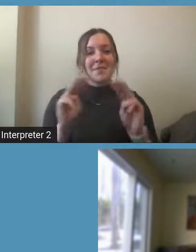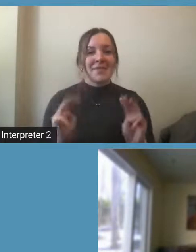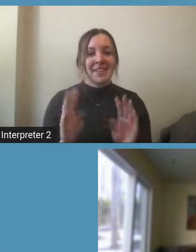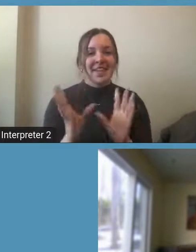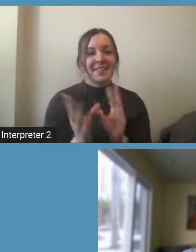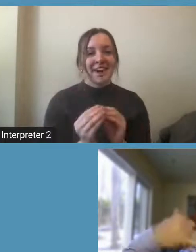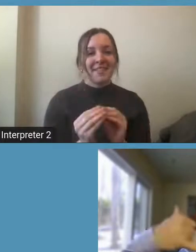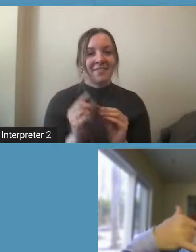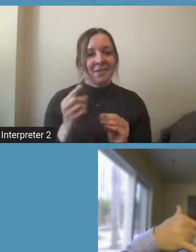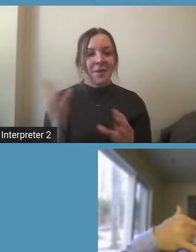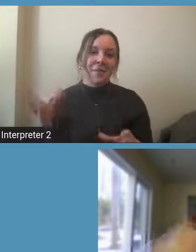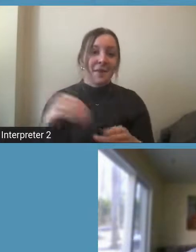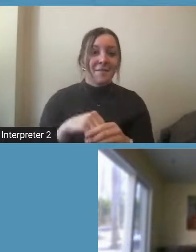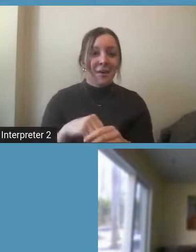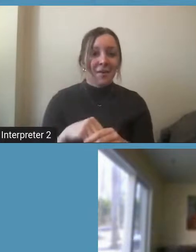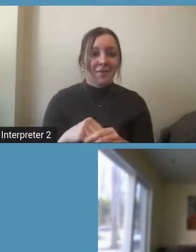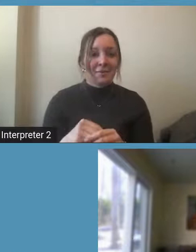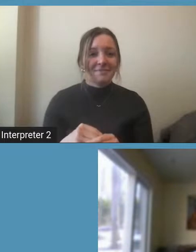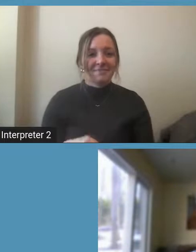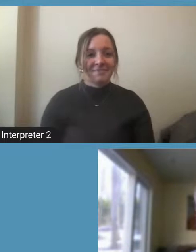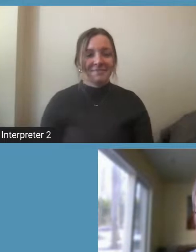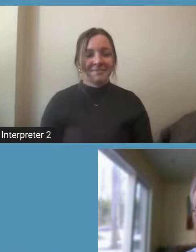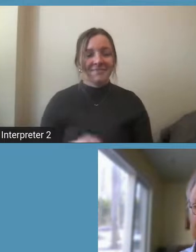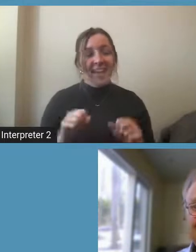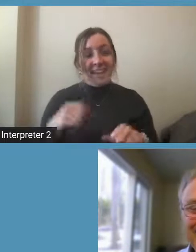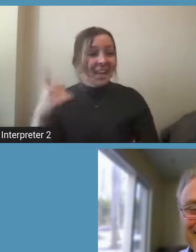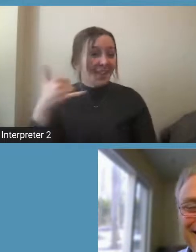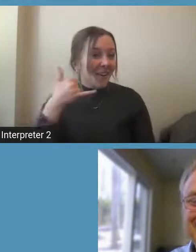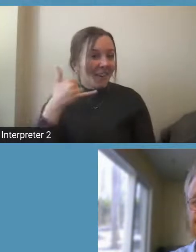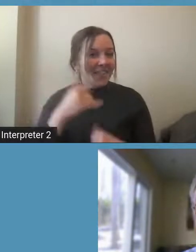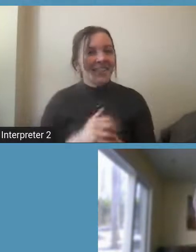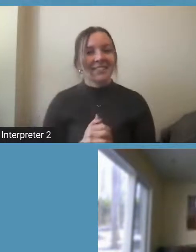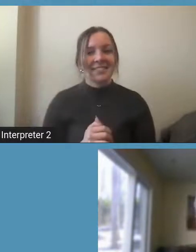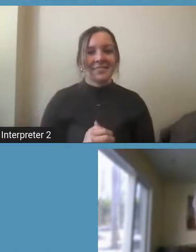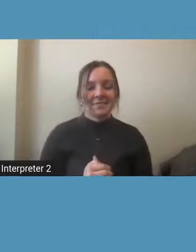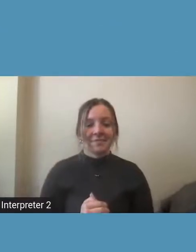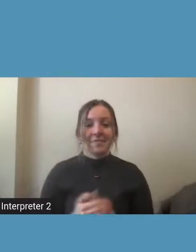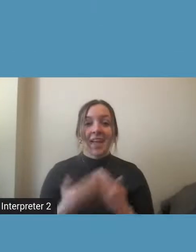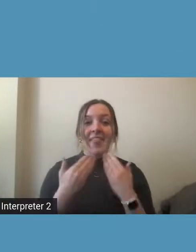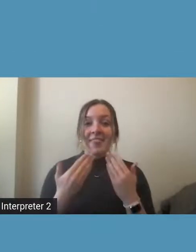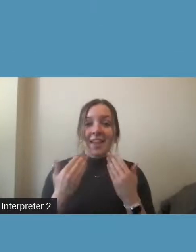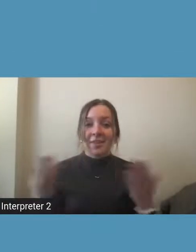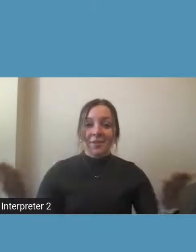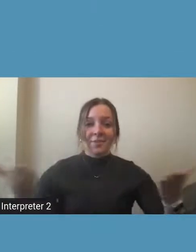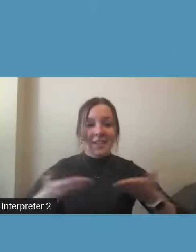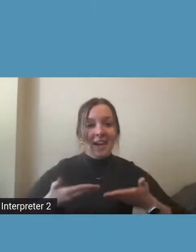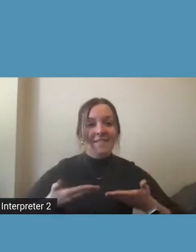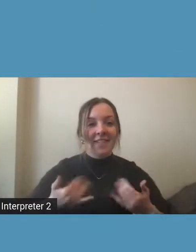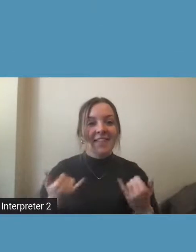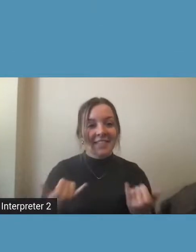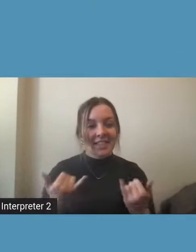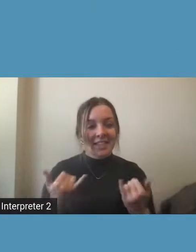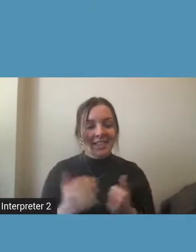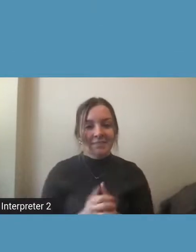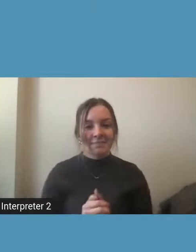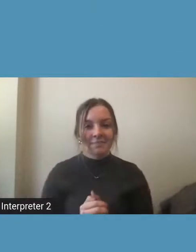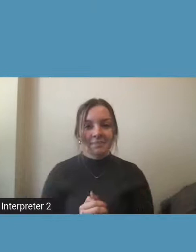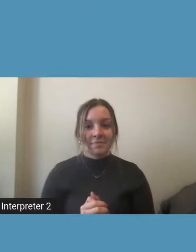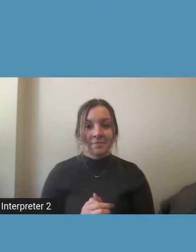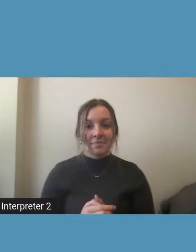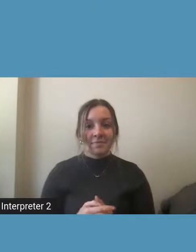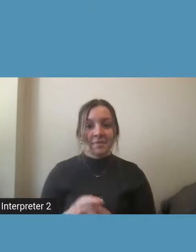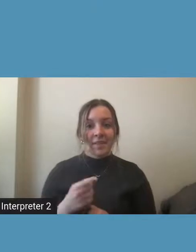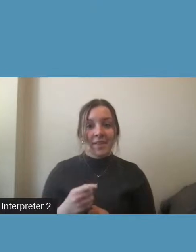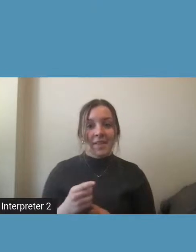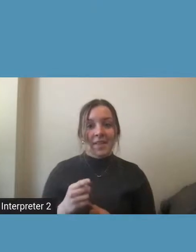future. Call me. Thank you again, Harry. And thank you all for attending today's webinar. As I mentioned earlier, this is our